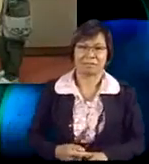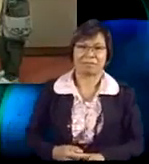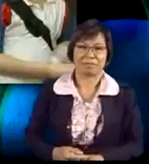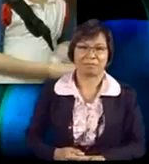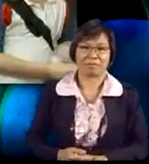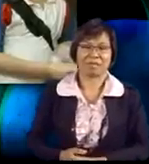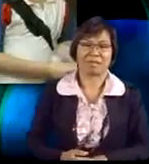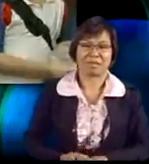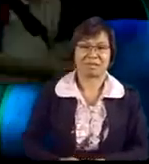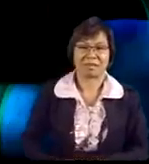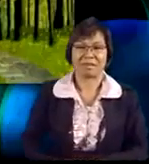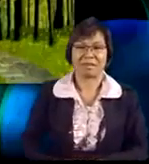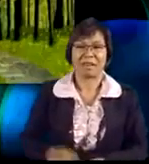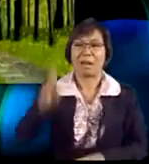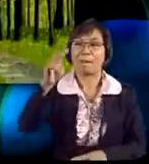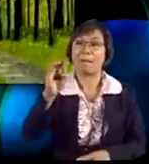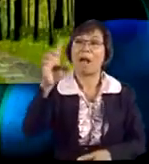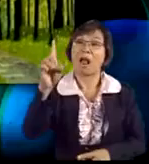Who?